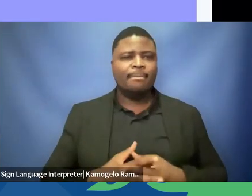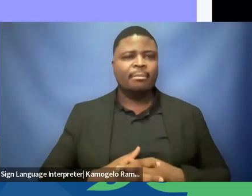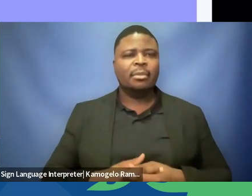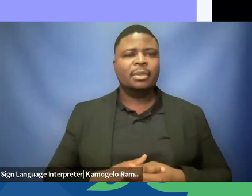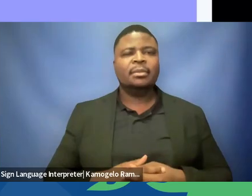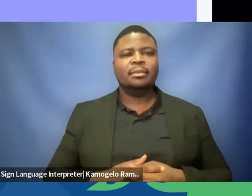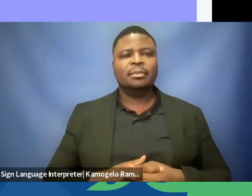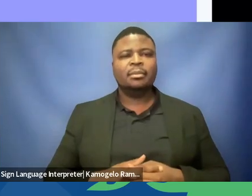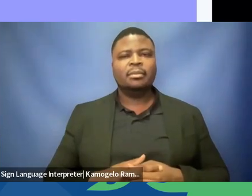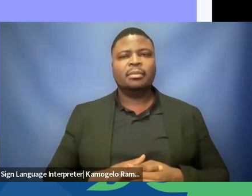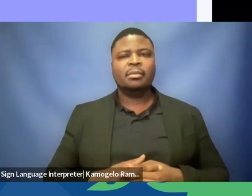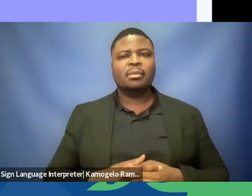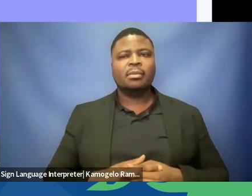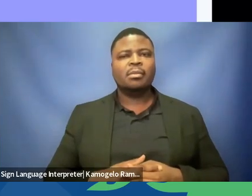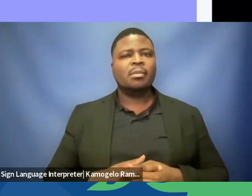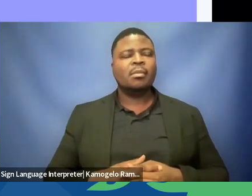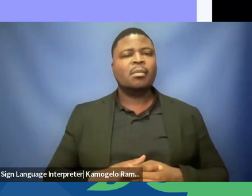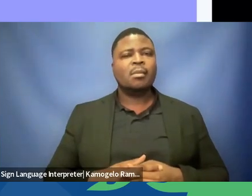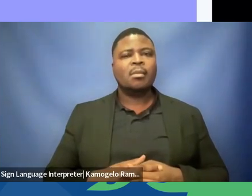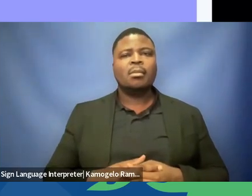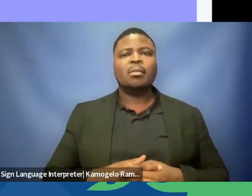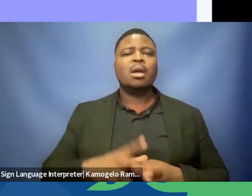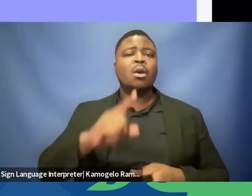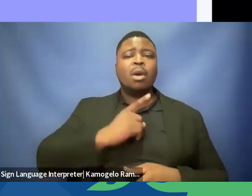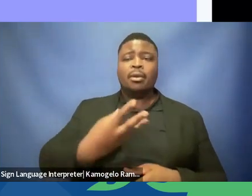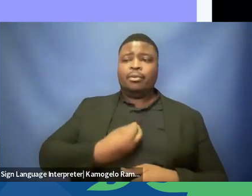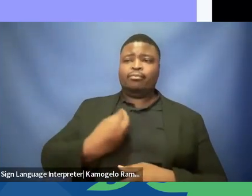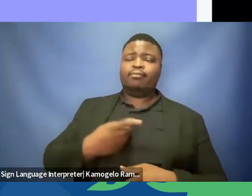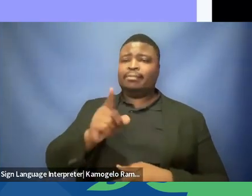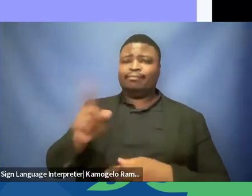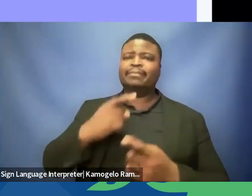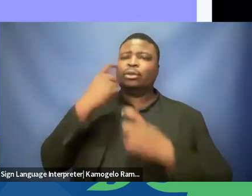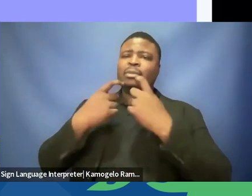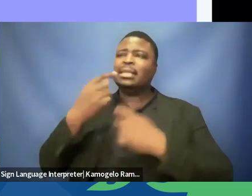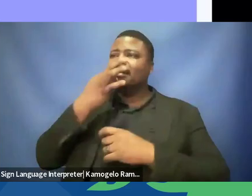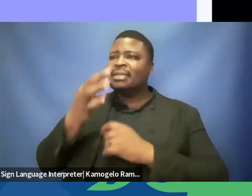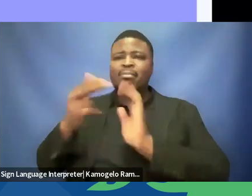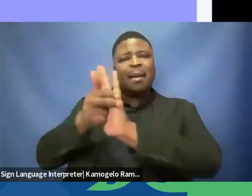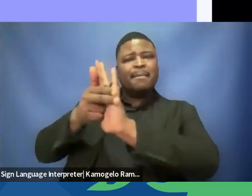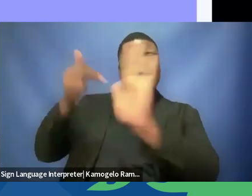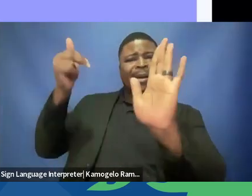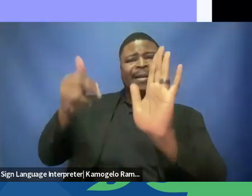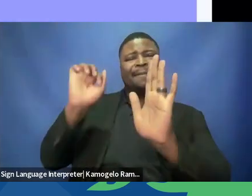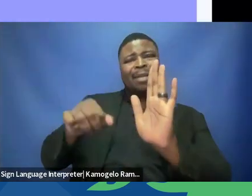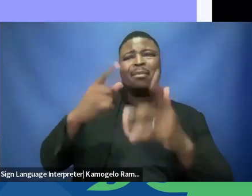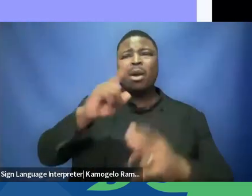get to be stigmatized. There was also a rising burden of untreated mental health disorders among stimulant users,